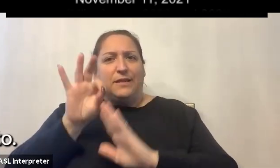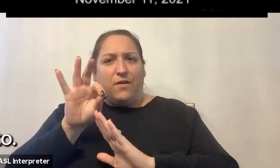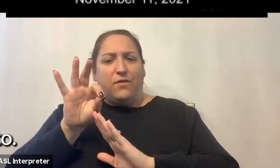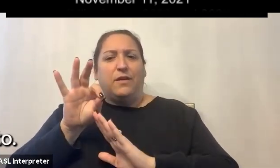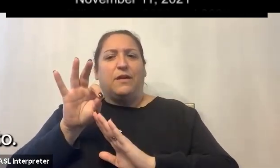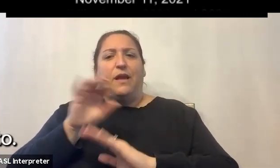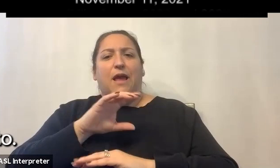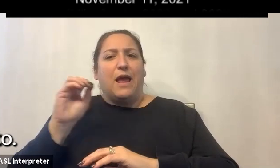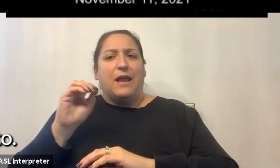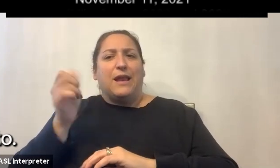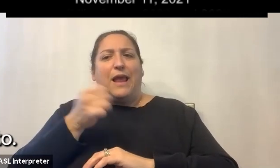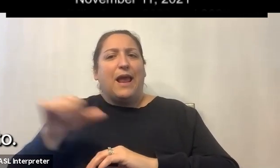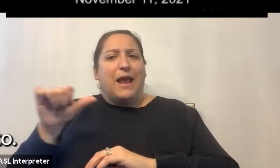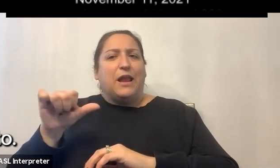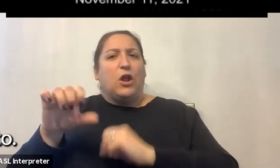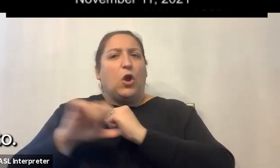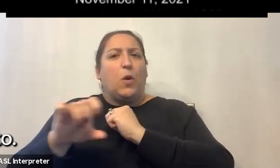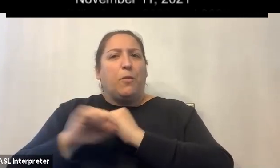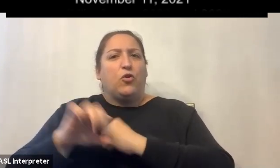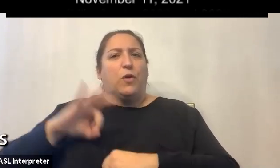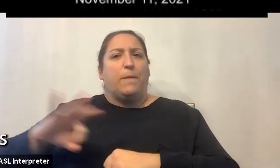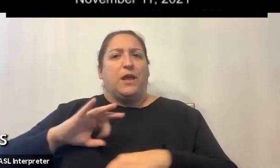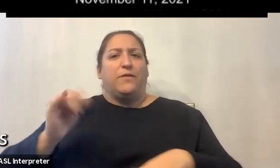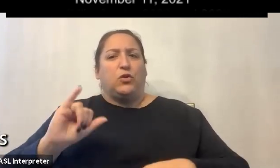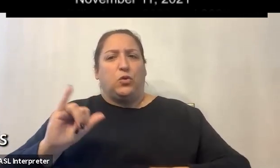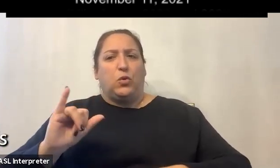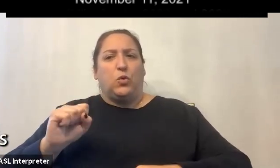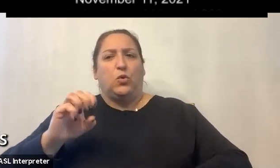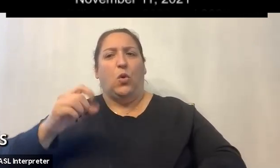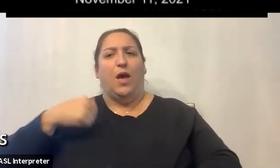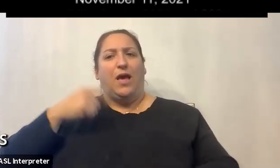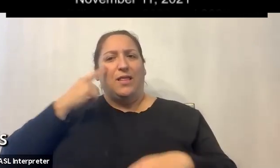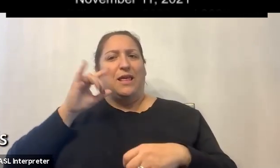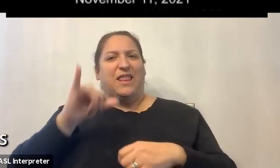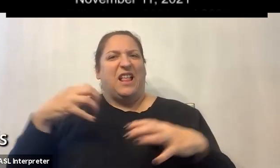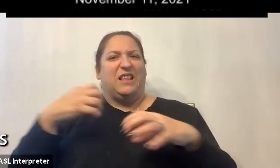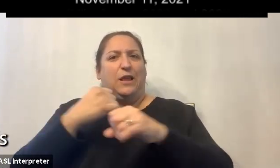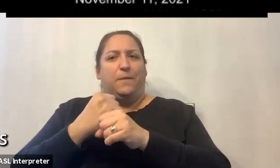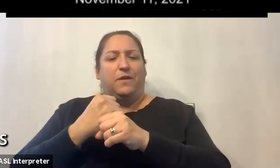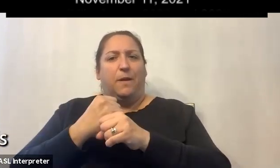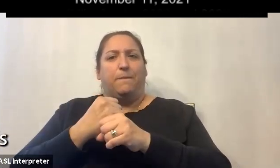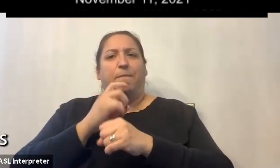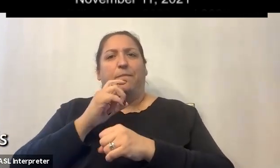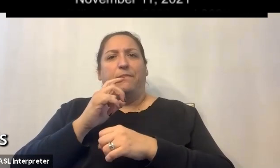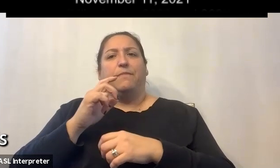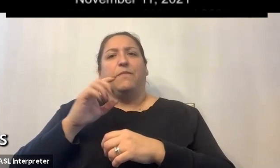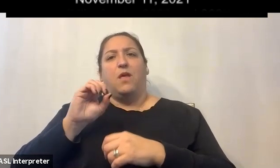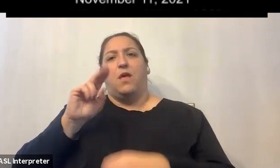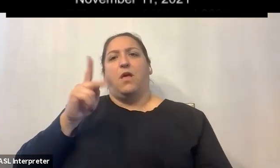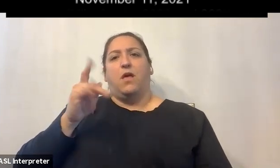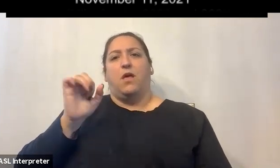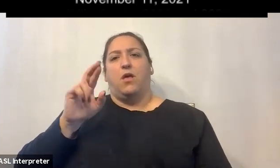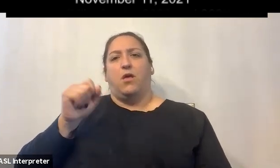and any commercial benefit thereto. And I think that quite sums up the nature of outer space, which